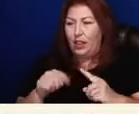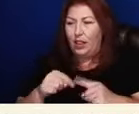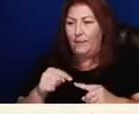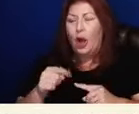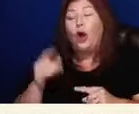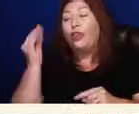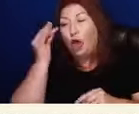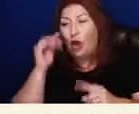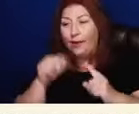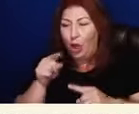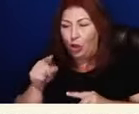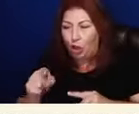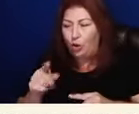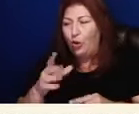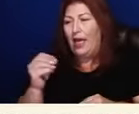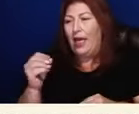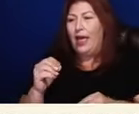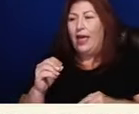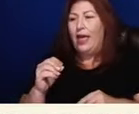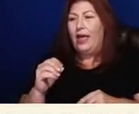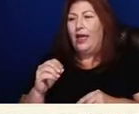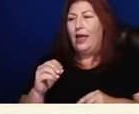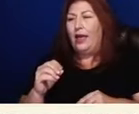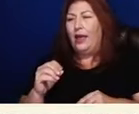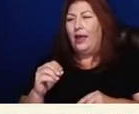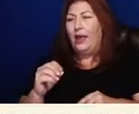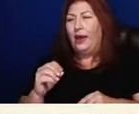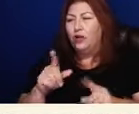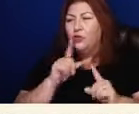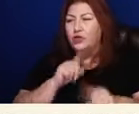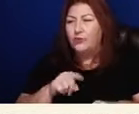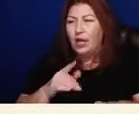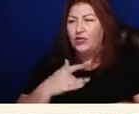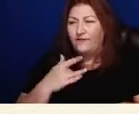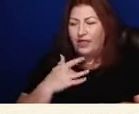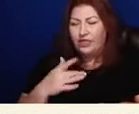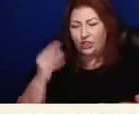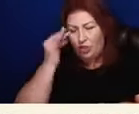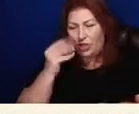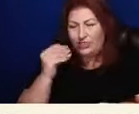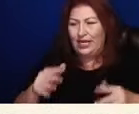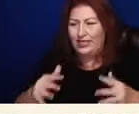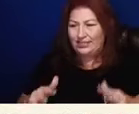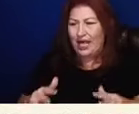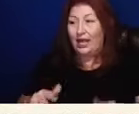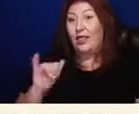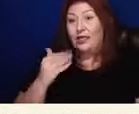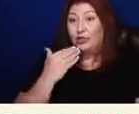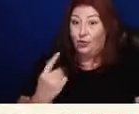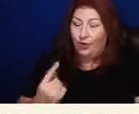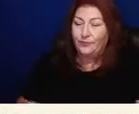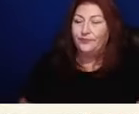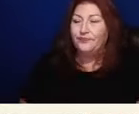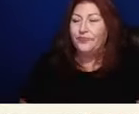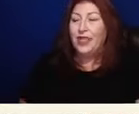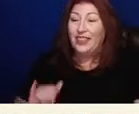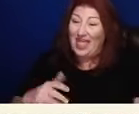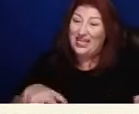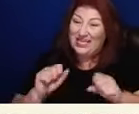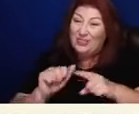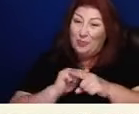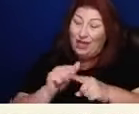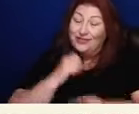thought about you, and how did you respond to your feelings, thoughts, and desires? Oh, that's a good one. That takes practice every